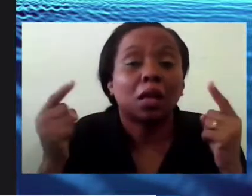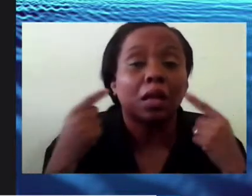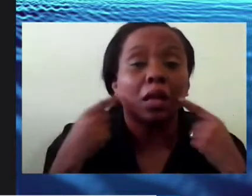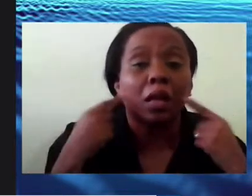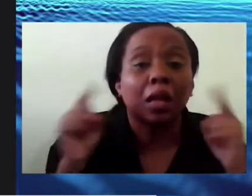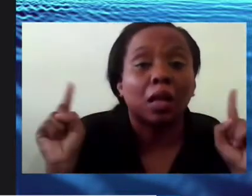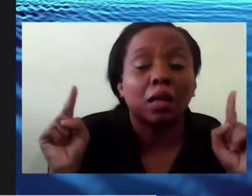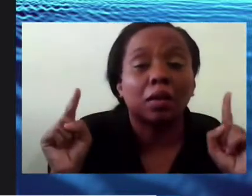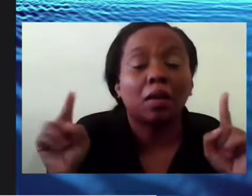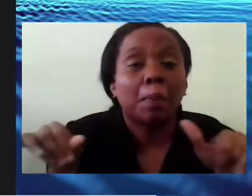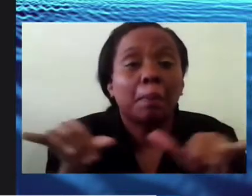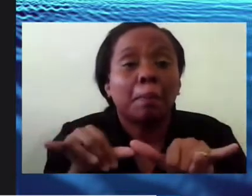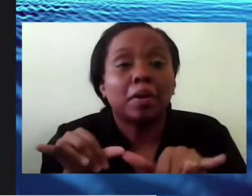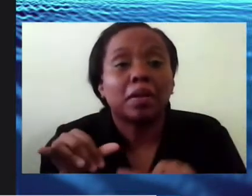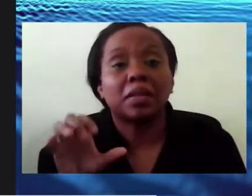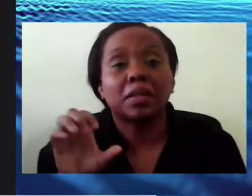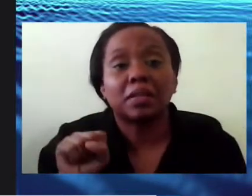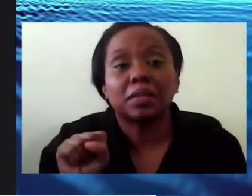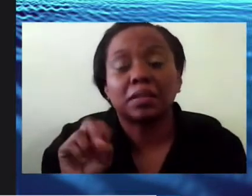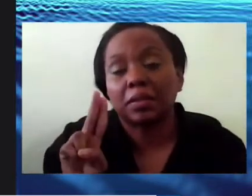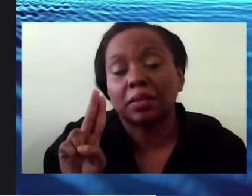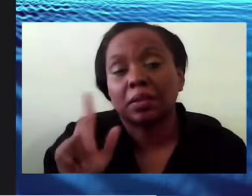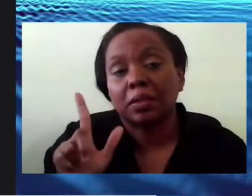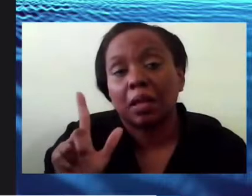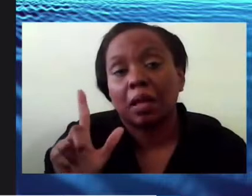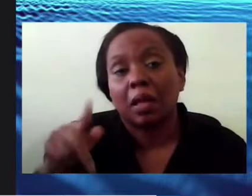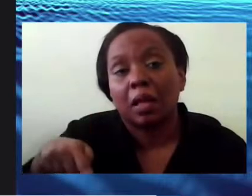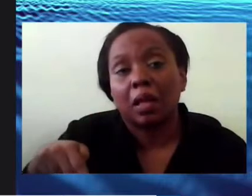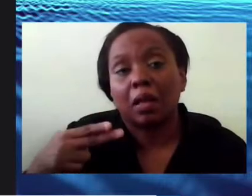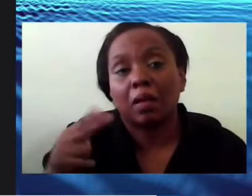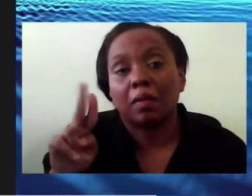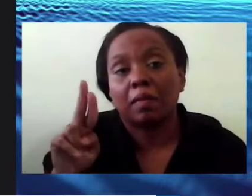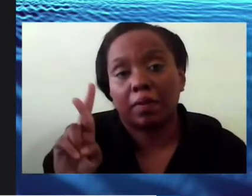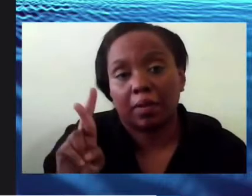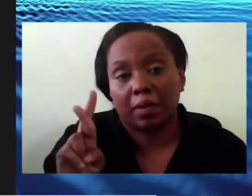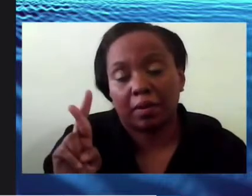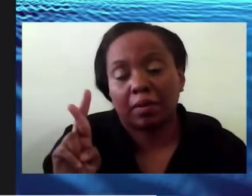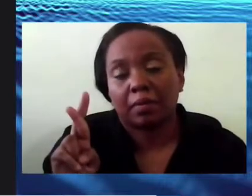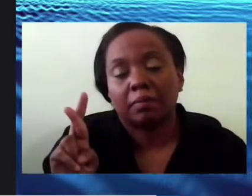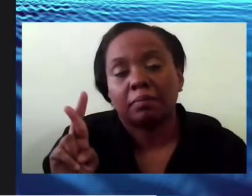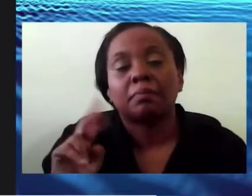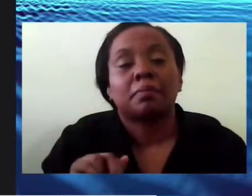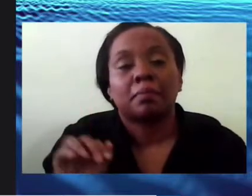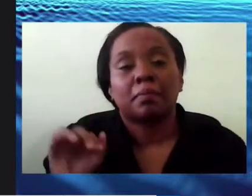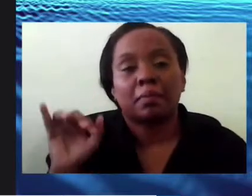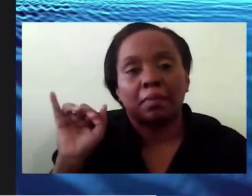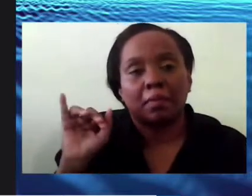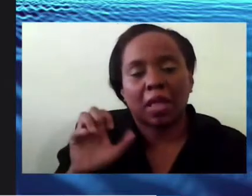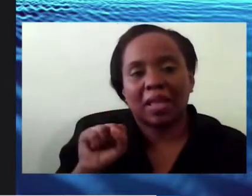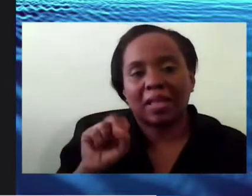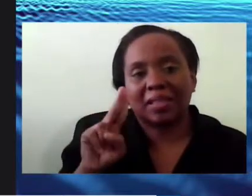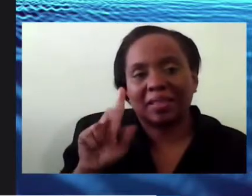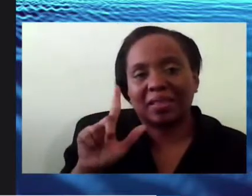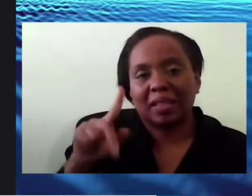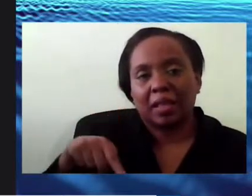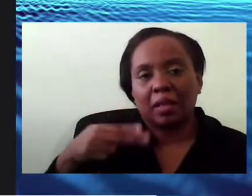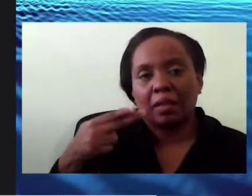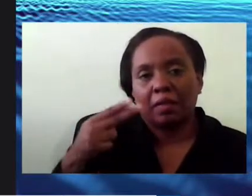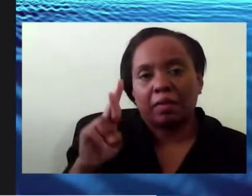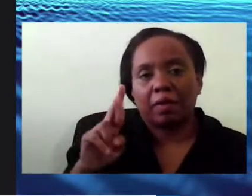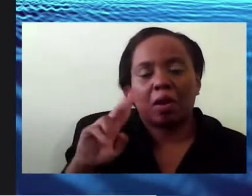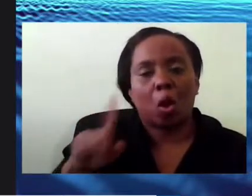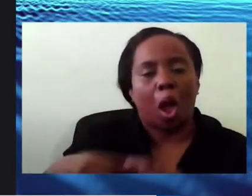dioxide flux. Now, flux is a mass concentration of sulfur dioxide in the plume that's